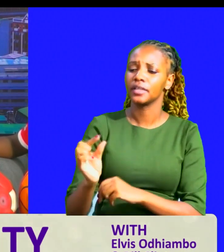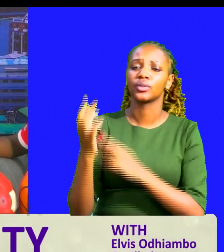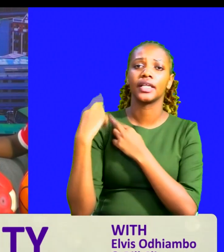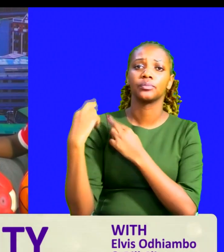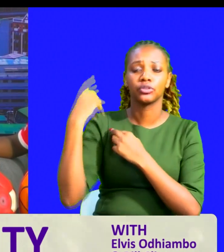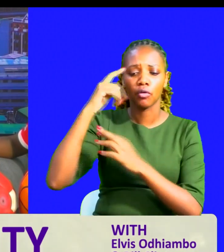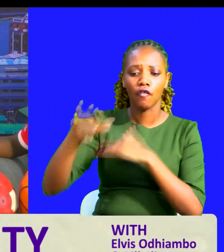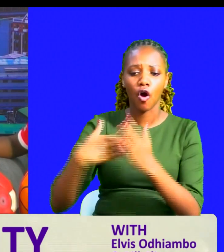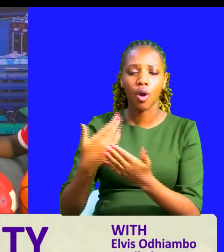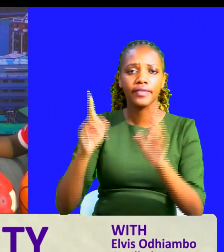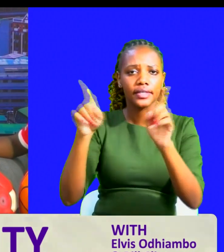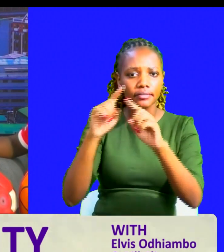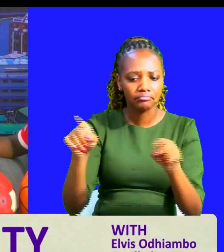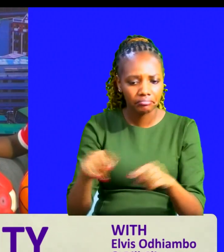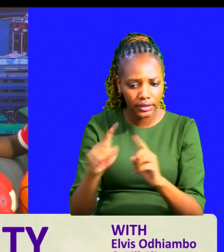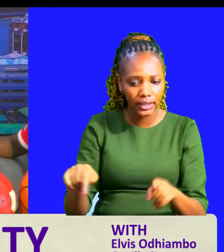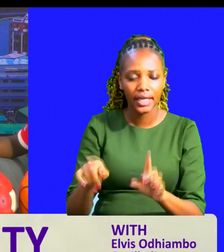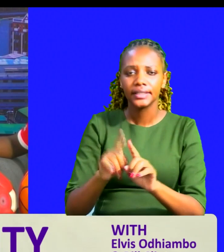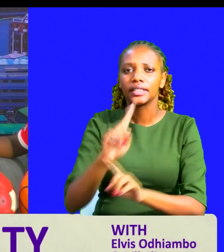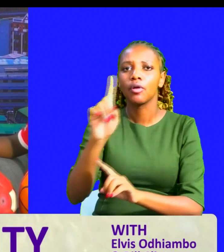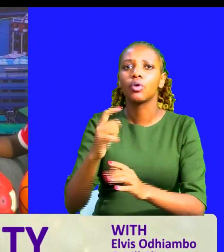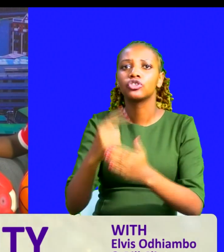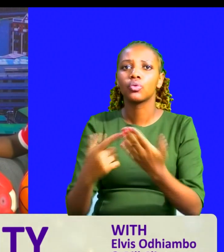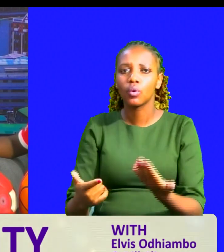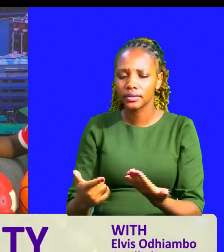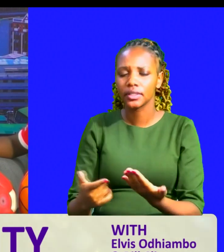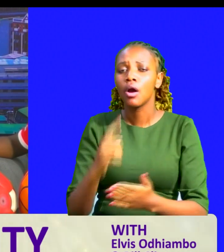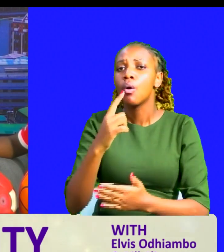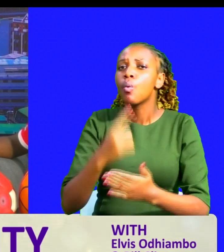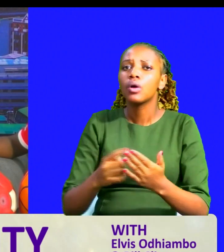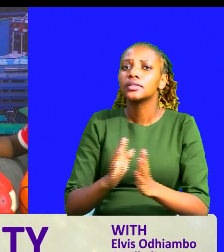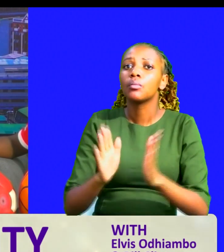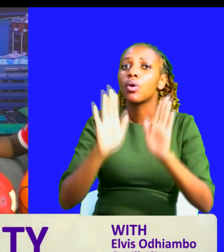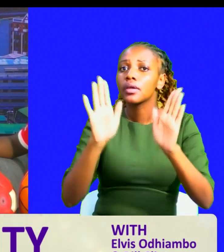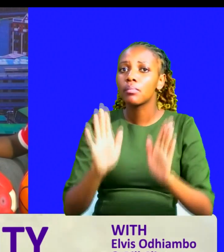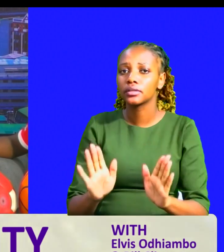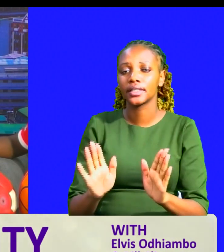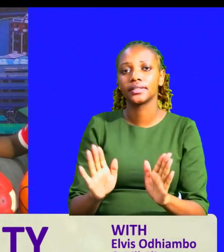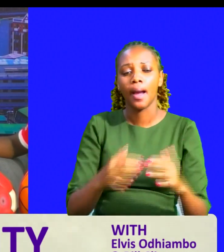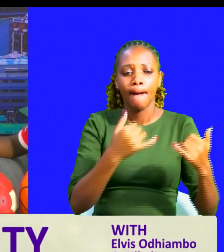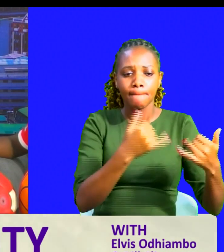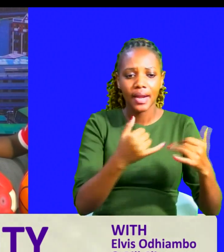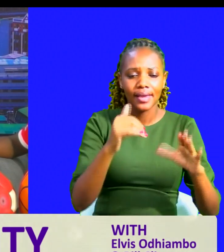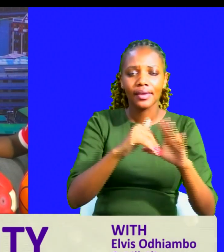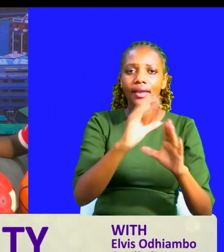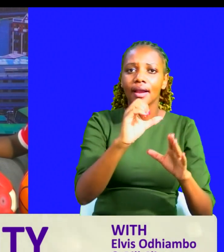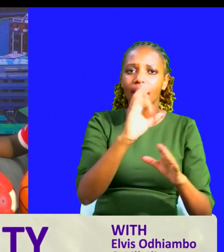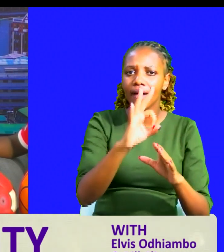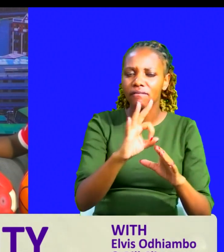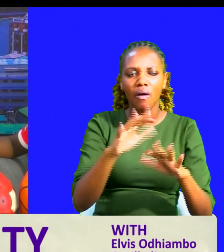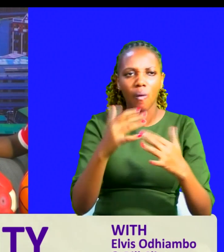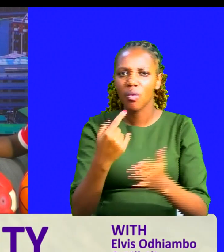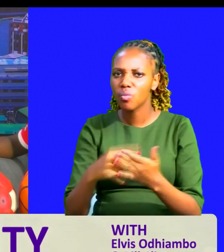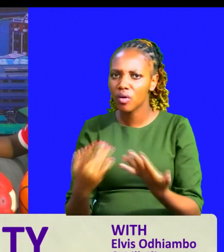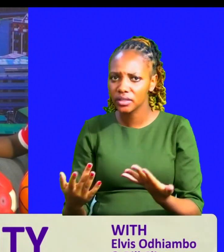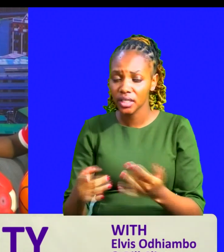this, and questions need to be asked, because these are quite important. Playing in the CAF Champions League,